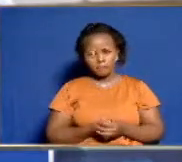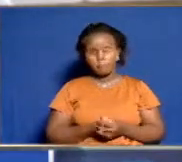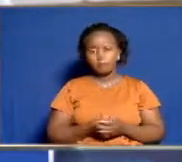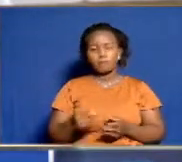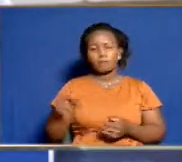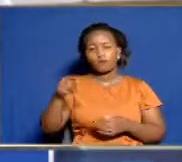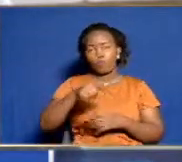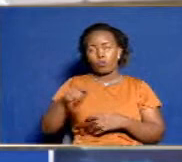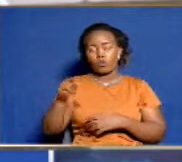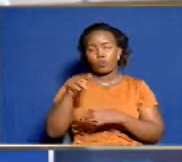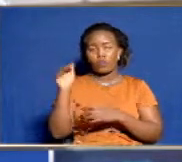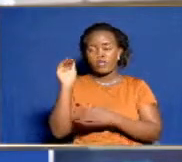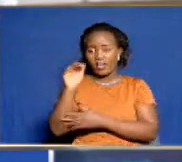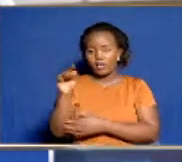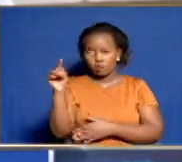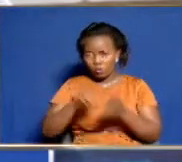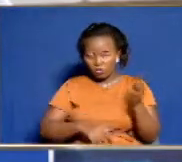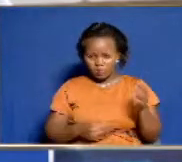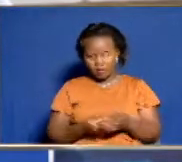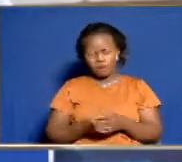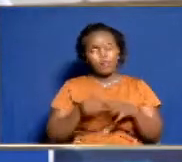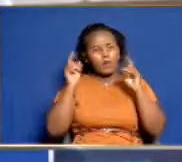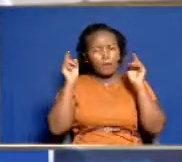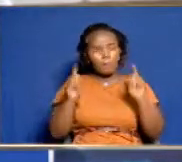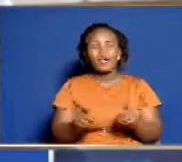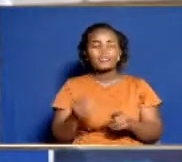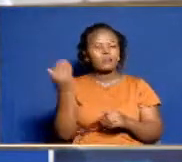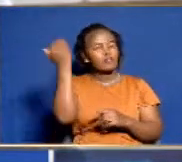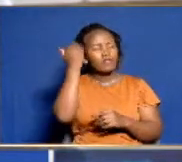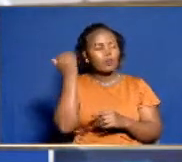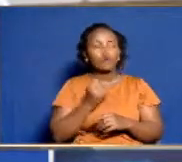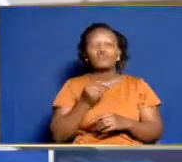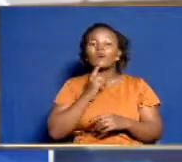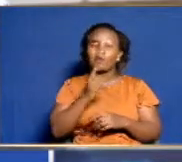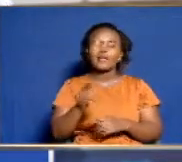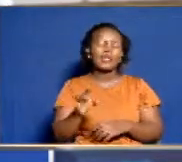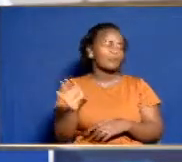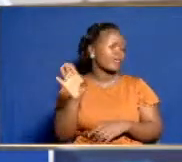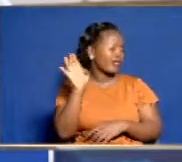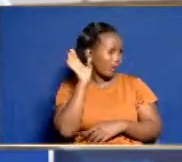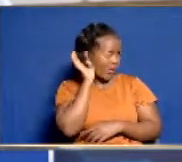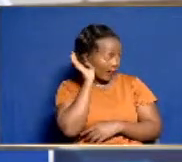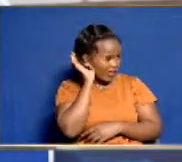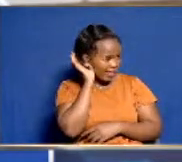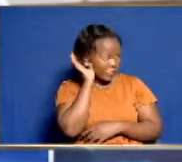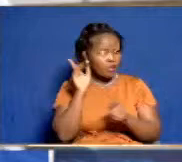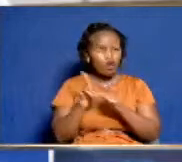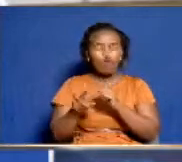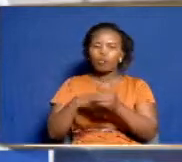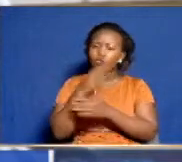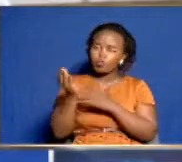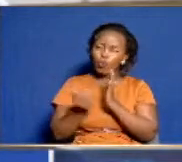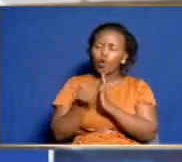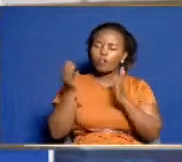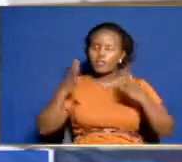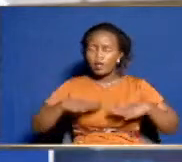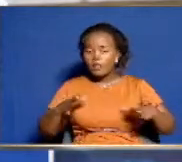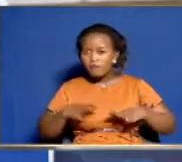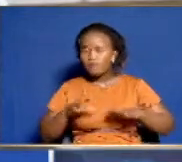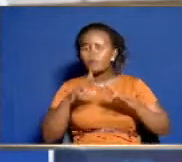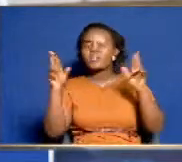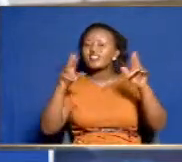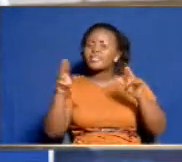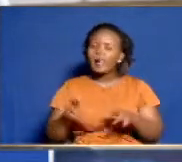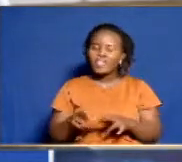call for respect of court orders, for the treatment of all people, international,